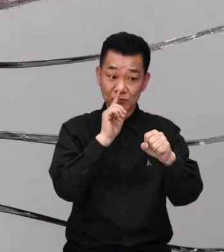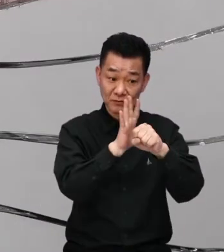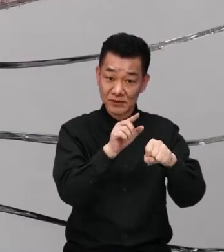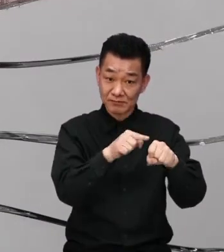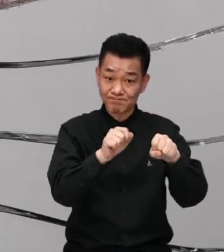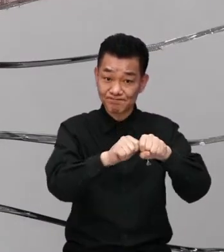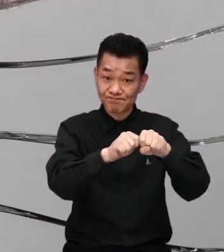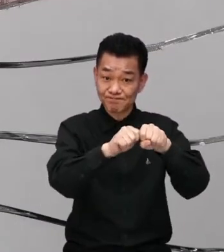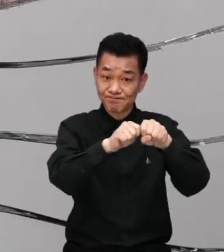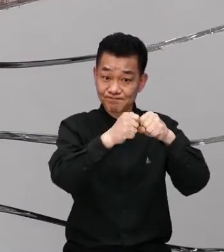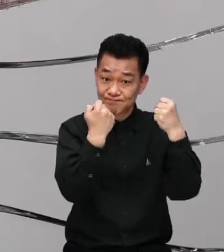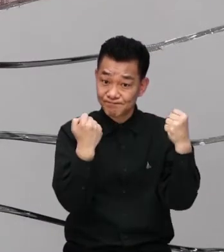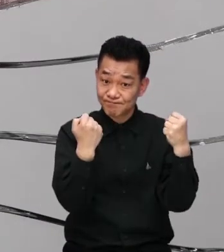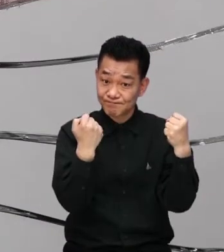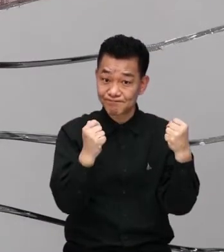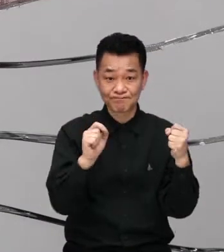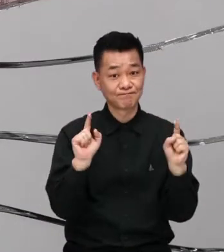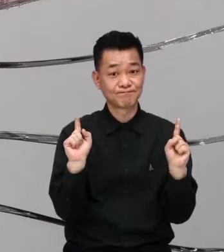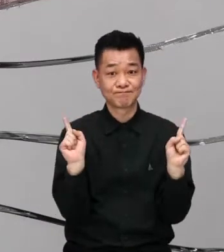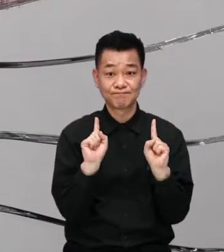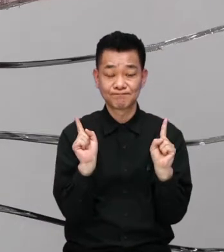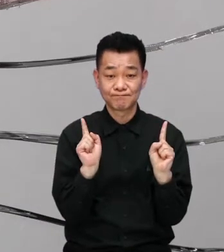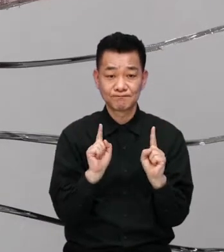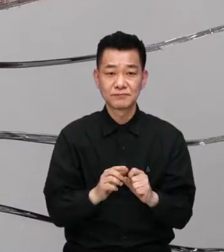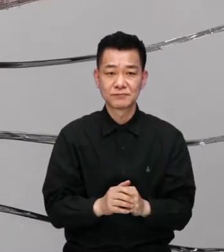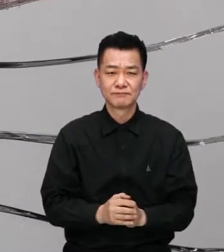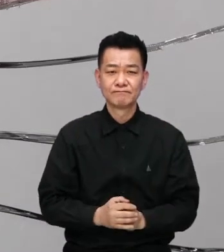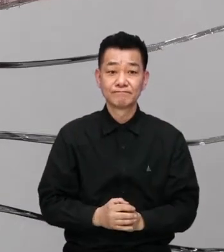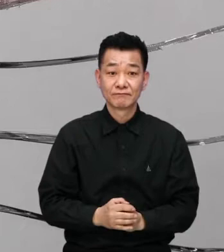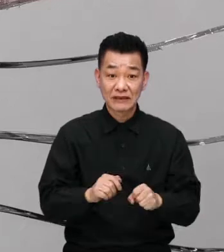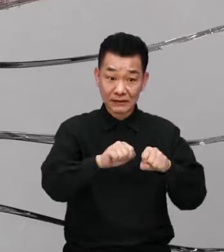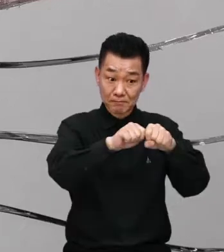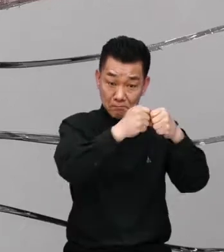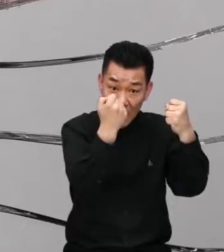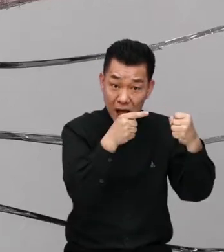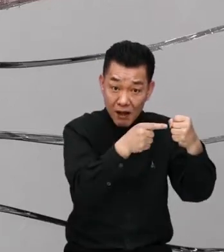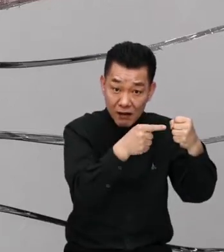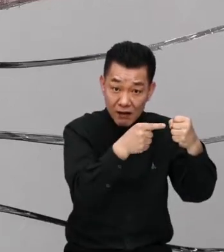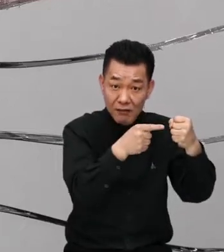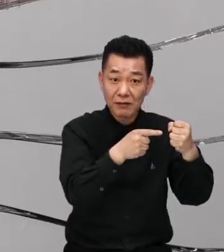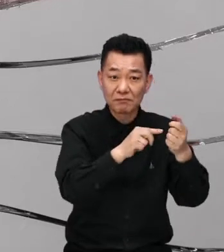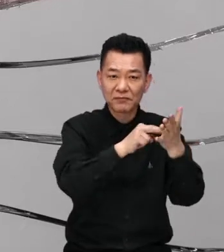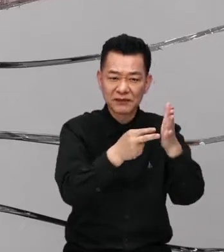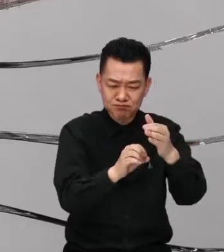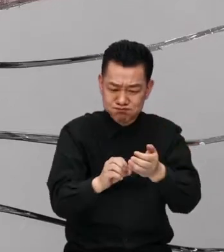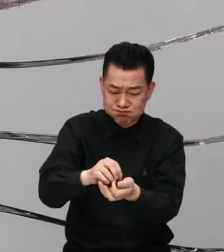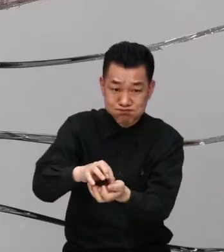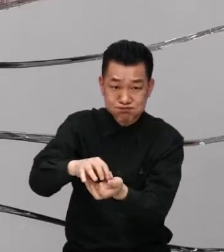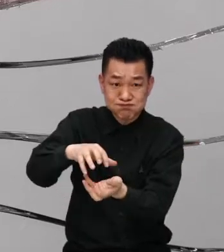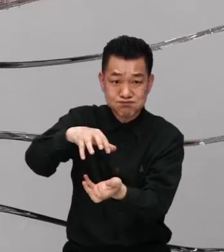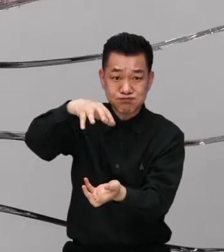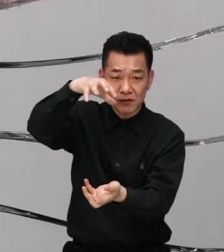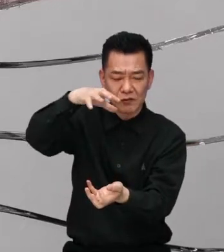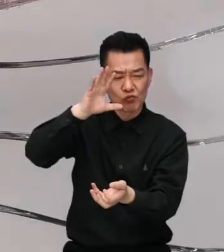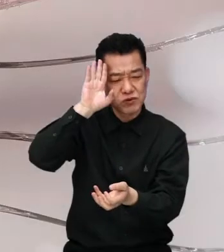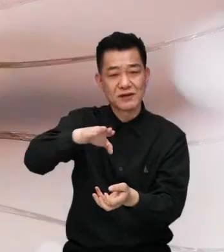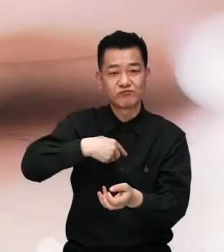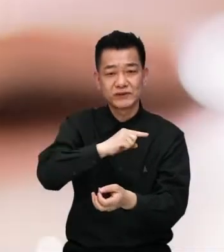If these promises are not kept and broken, the broken pieces will pile up and eventually hurt us.